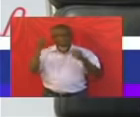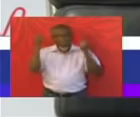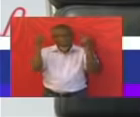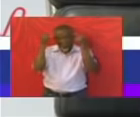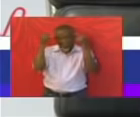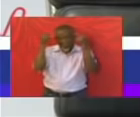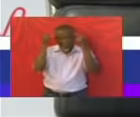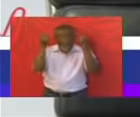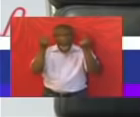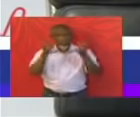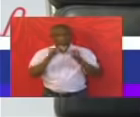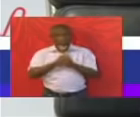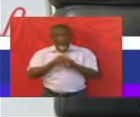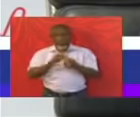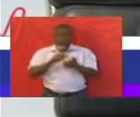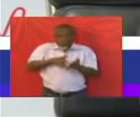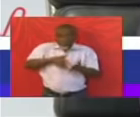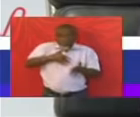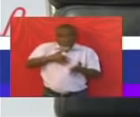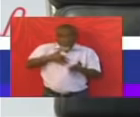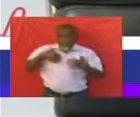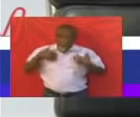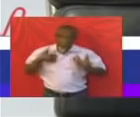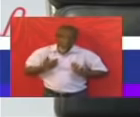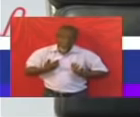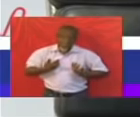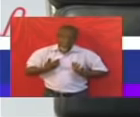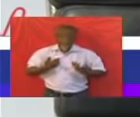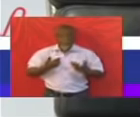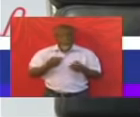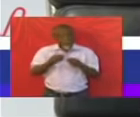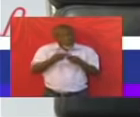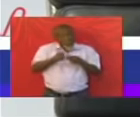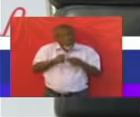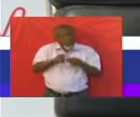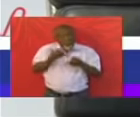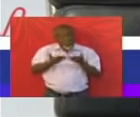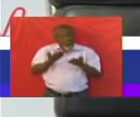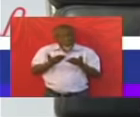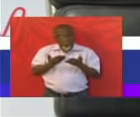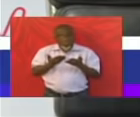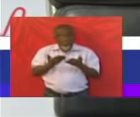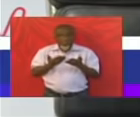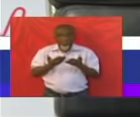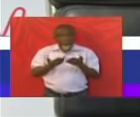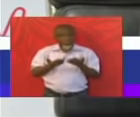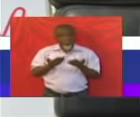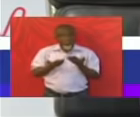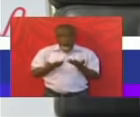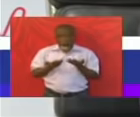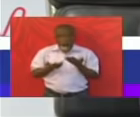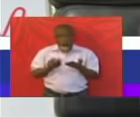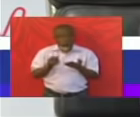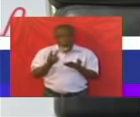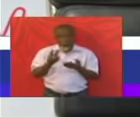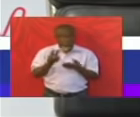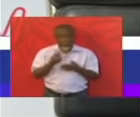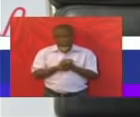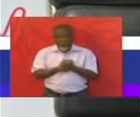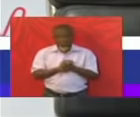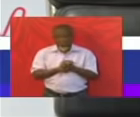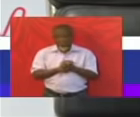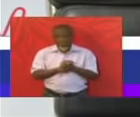little feeling of tiredness, which is usually short-lasting and limited. Very rarely would there be